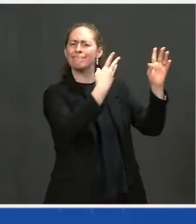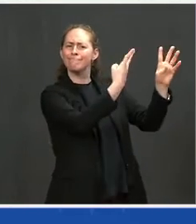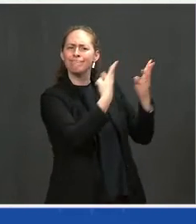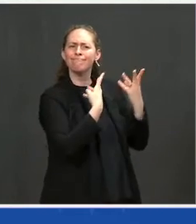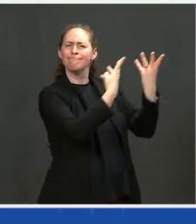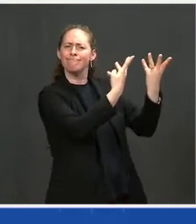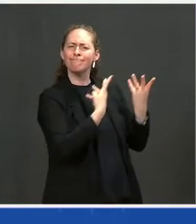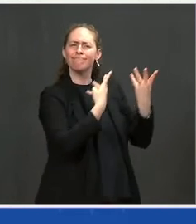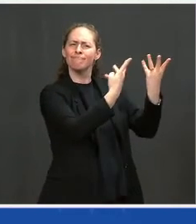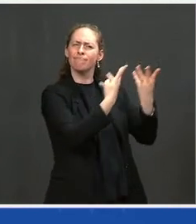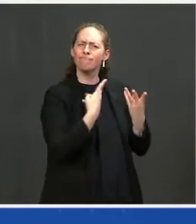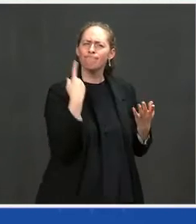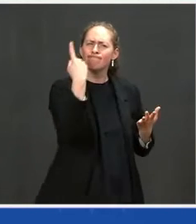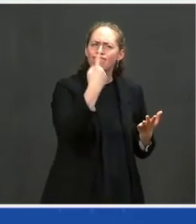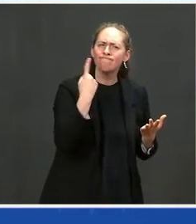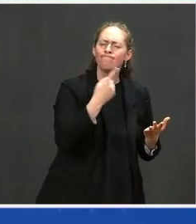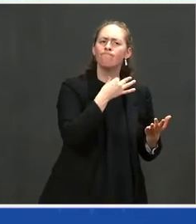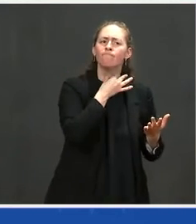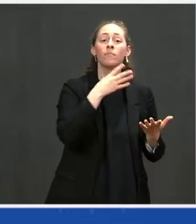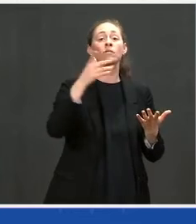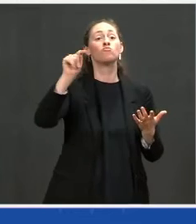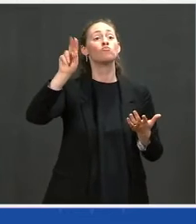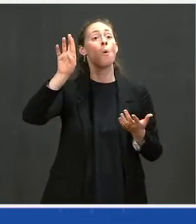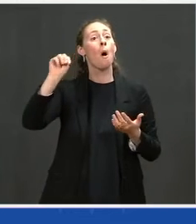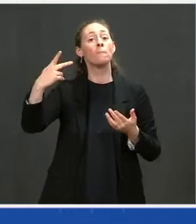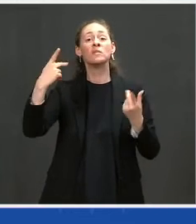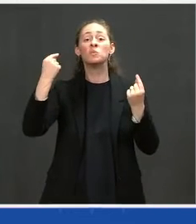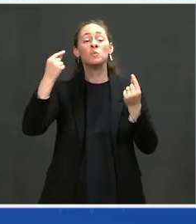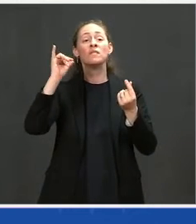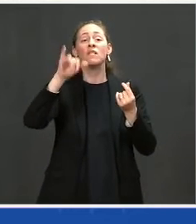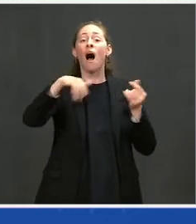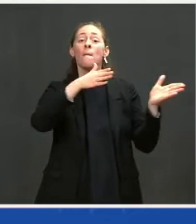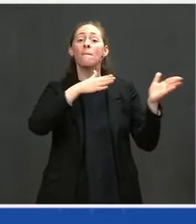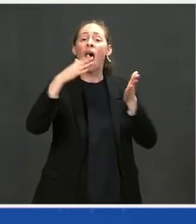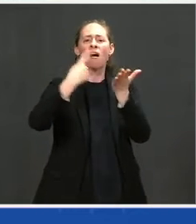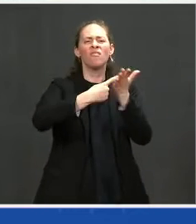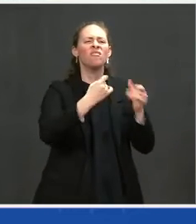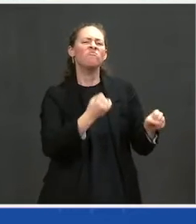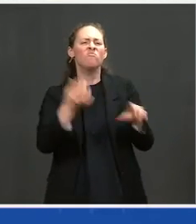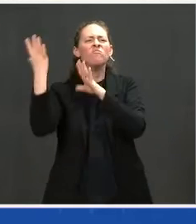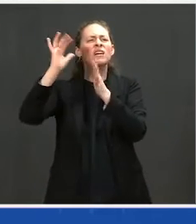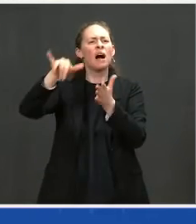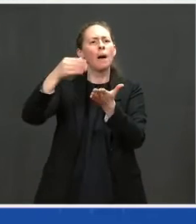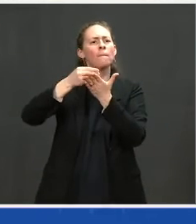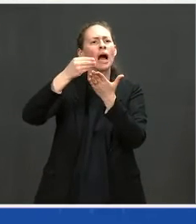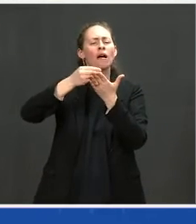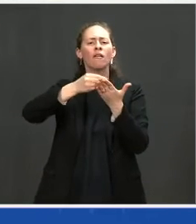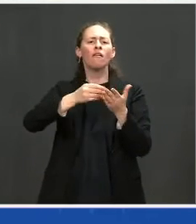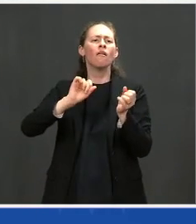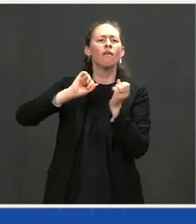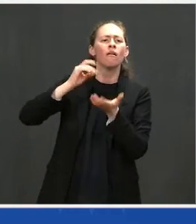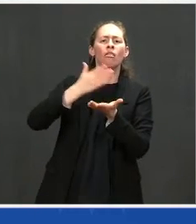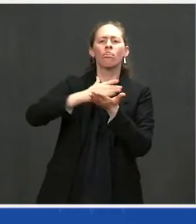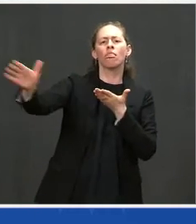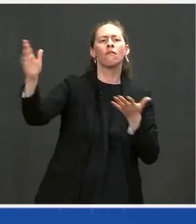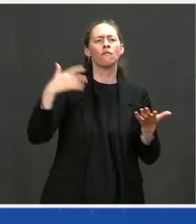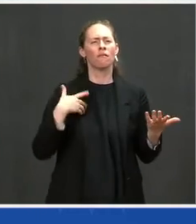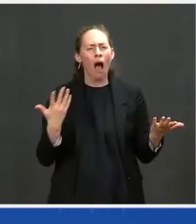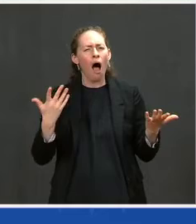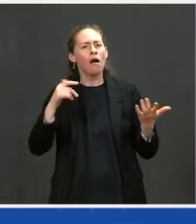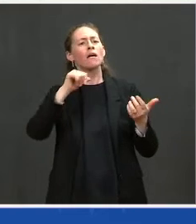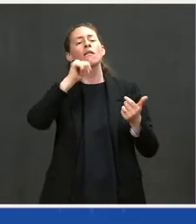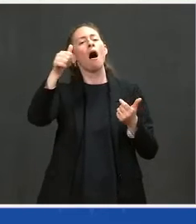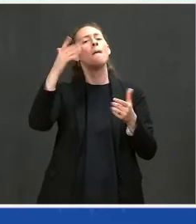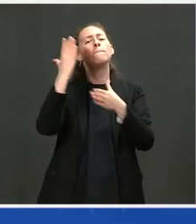eliminated that funding. He didn't use it. He didn't do it. And in addition to that, what he did, he dismantled all the